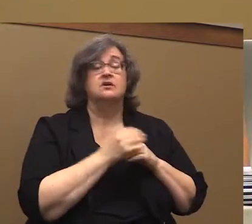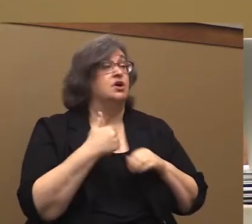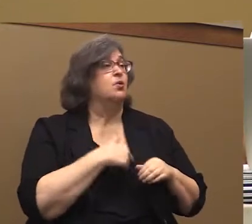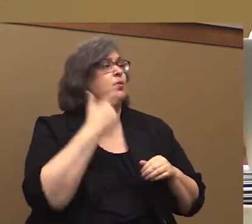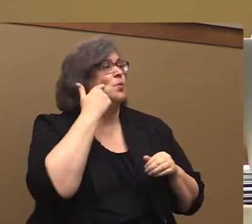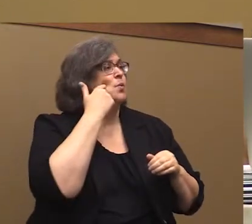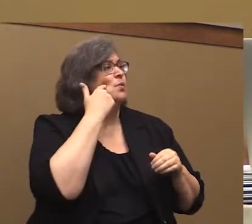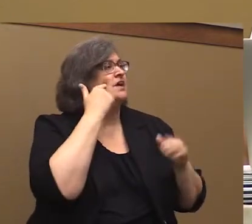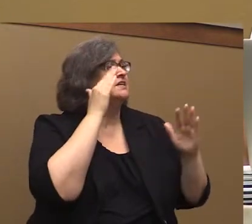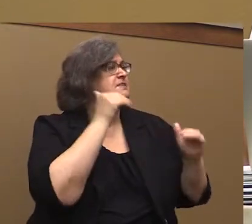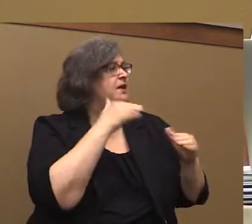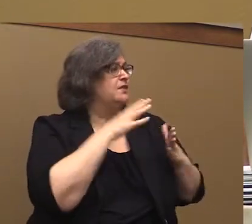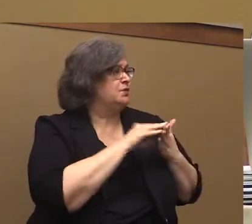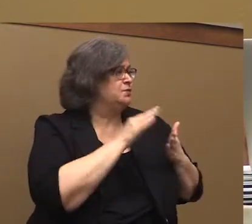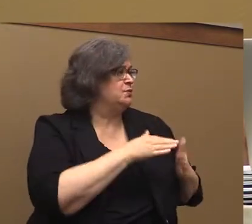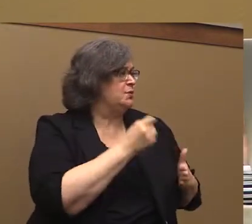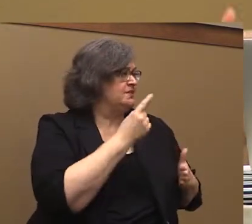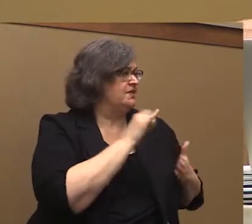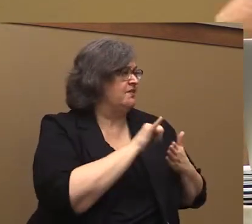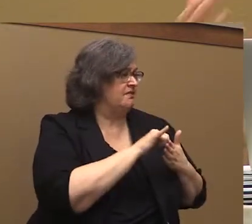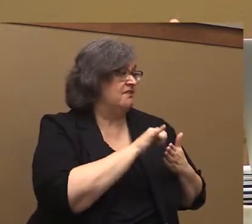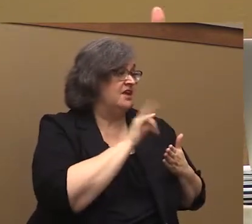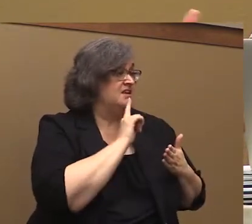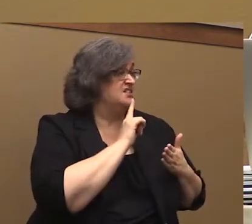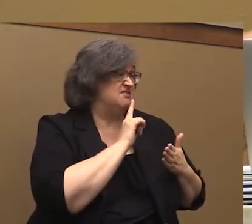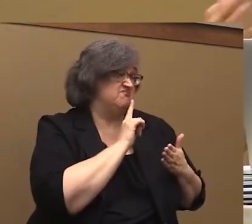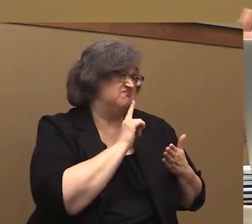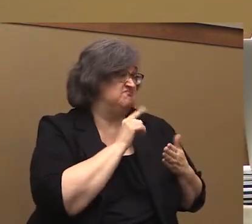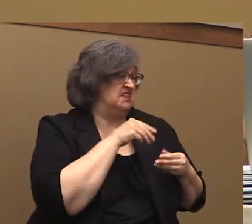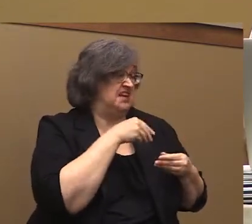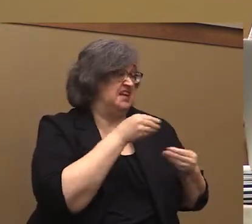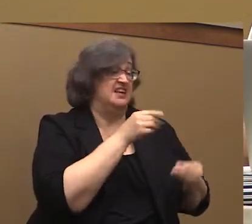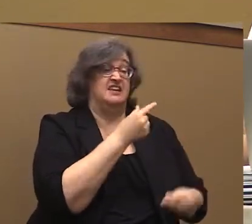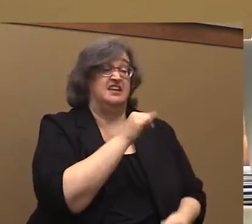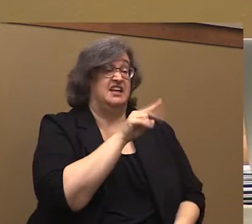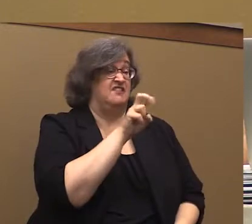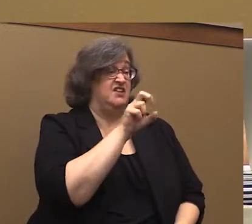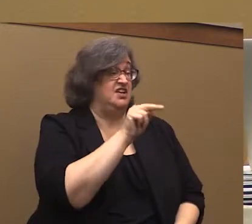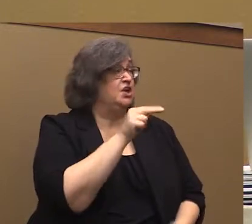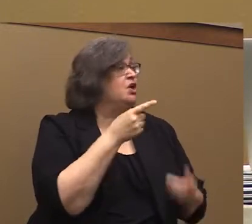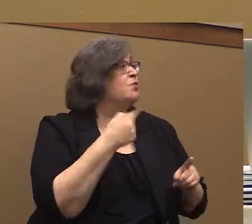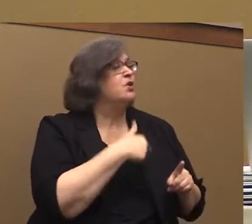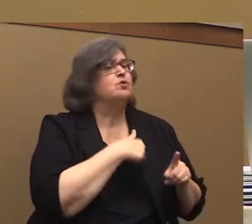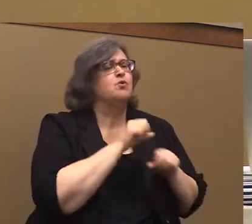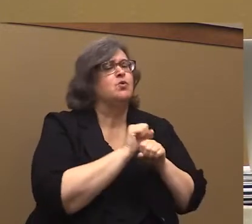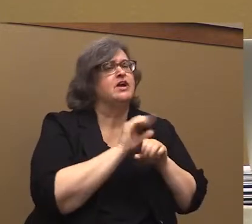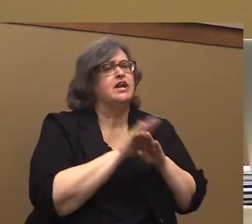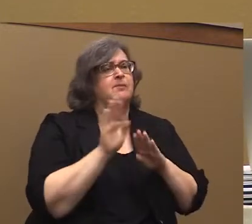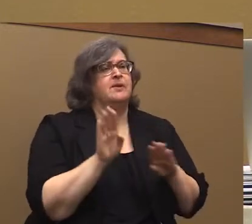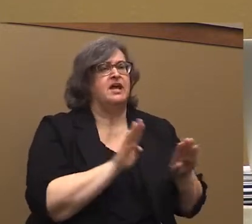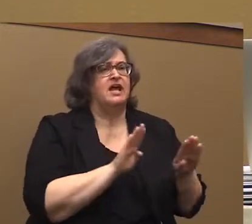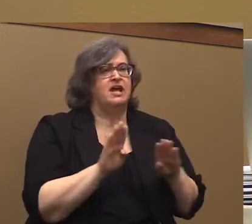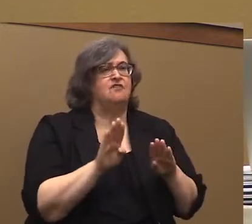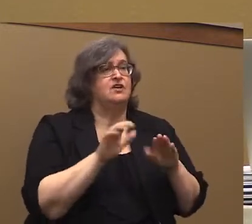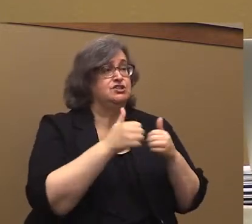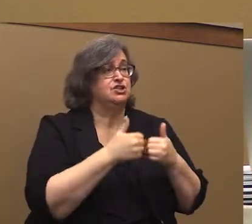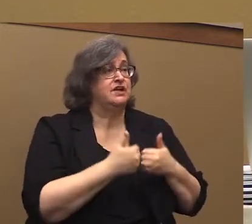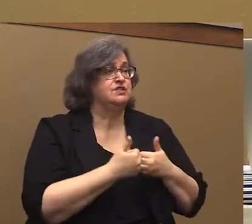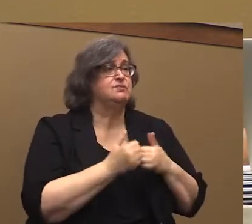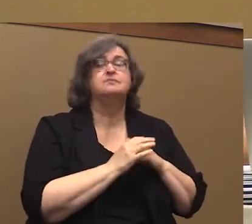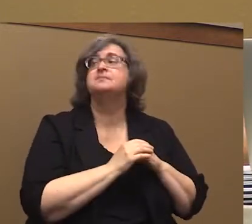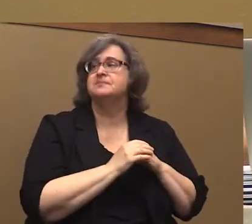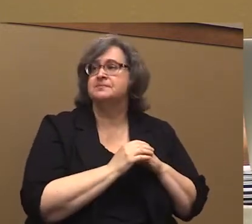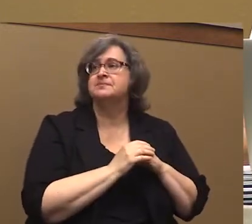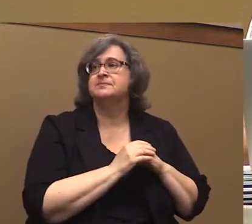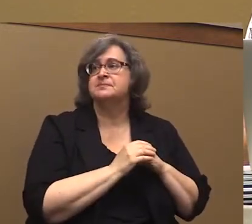just expect them to do. And that's like a given when we're working with them on their behavior